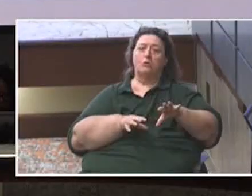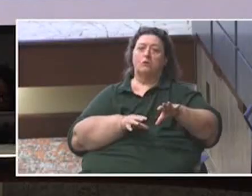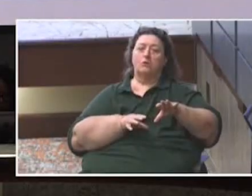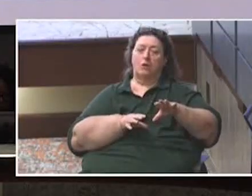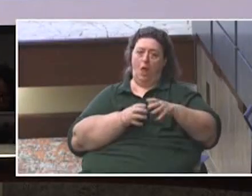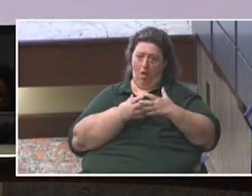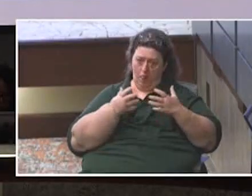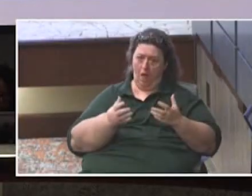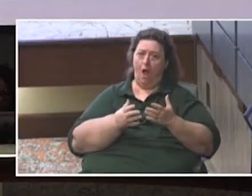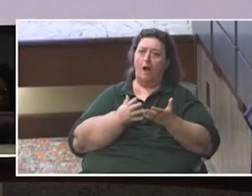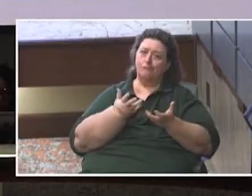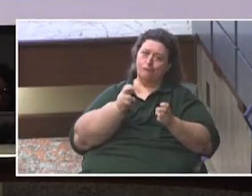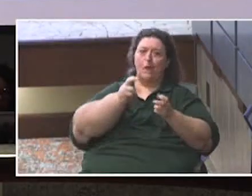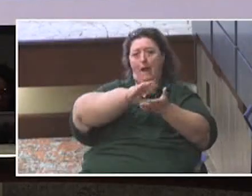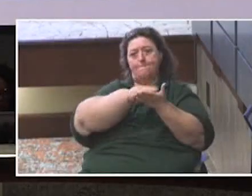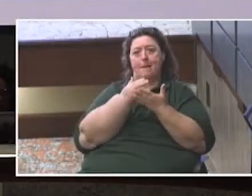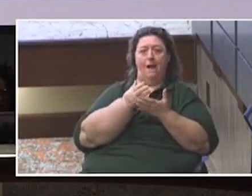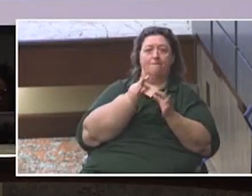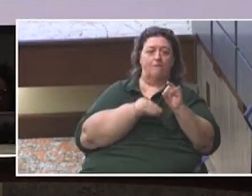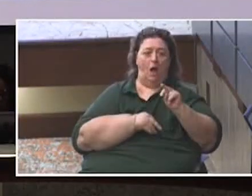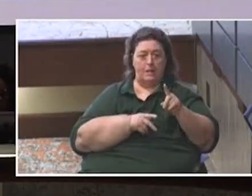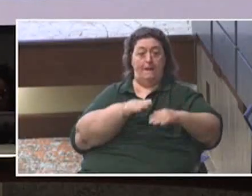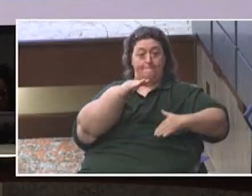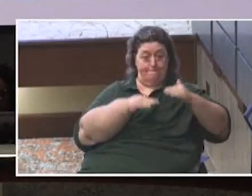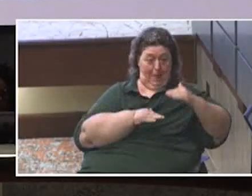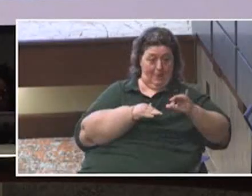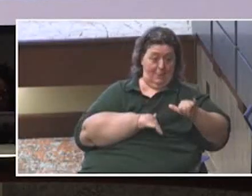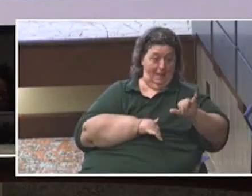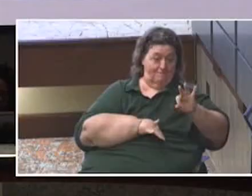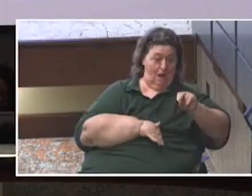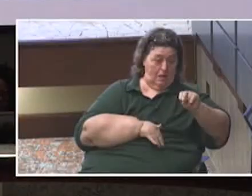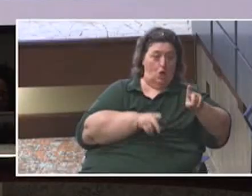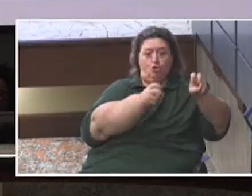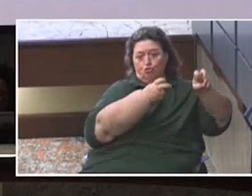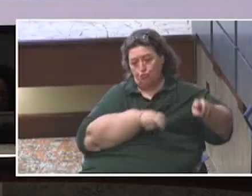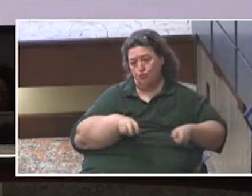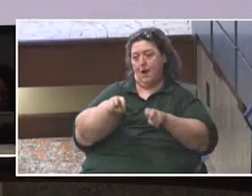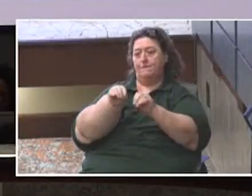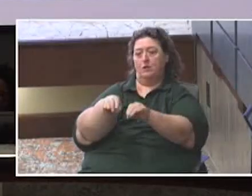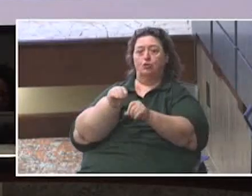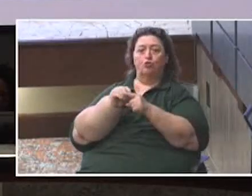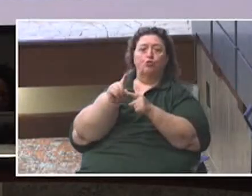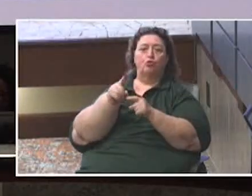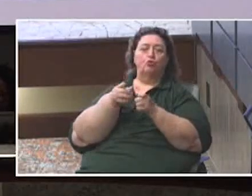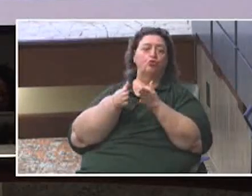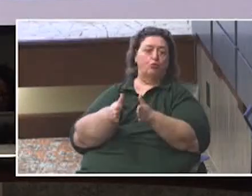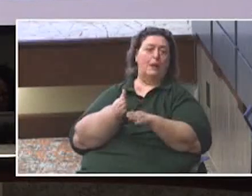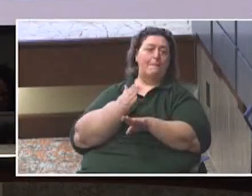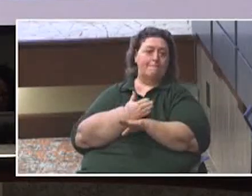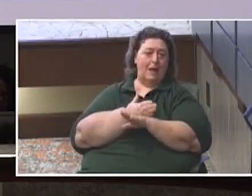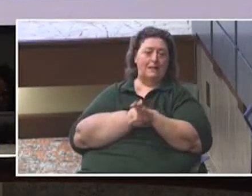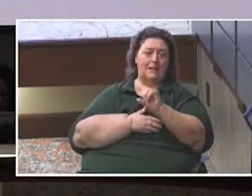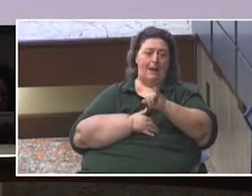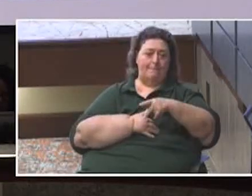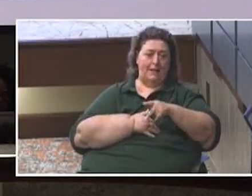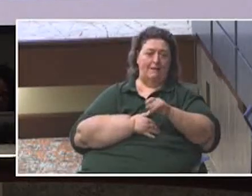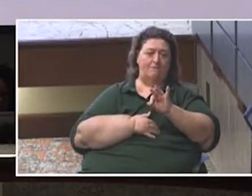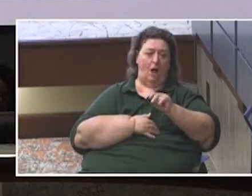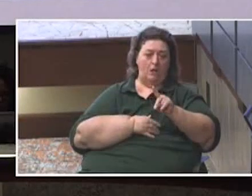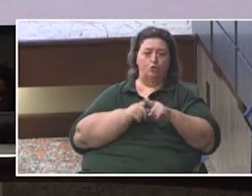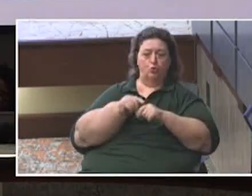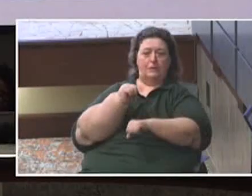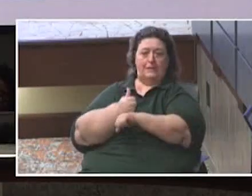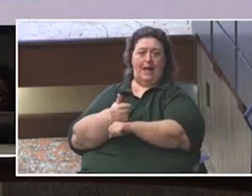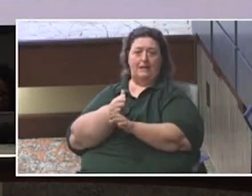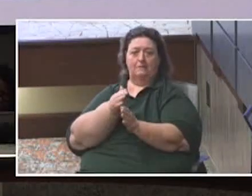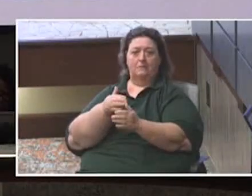large amount of the fund balance in this fund, transferred it over to the street maintenance CIP fund to set aside for